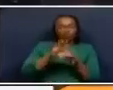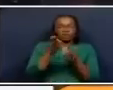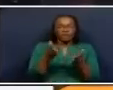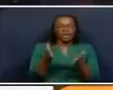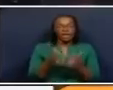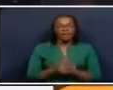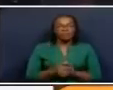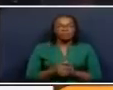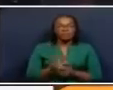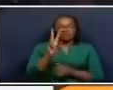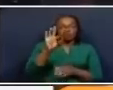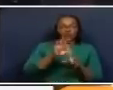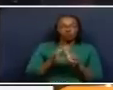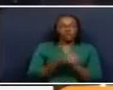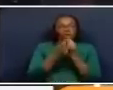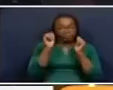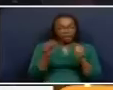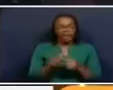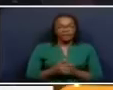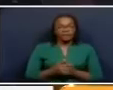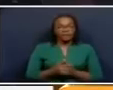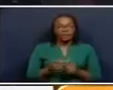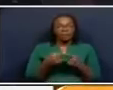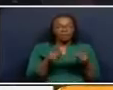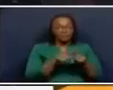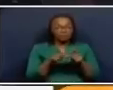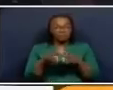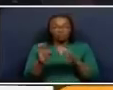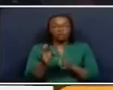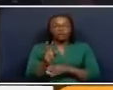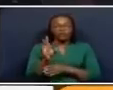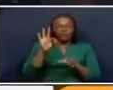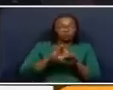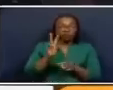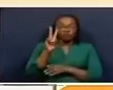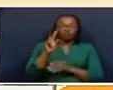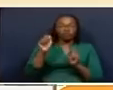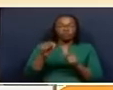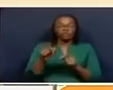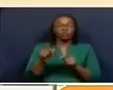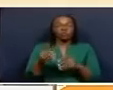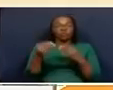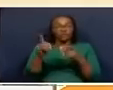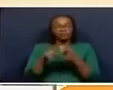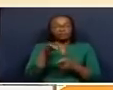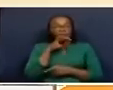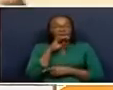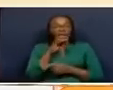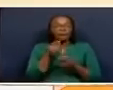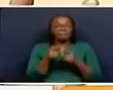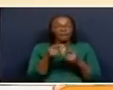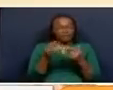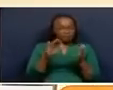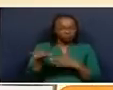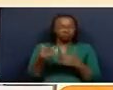And those two votes may just help him out in the same way that another two votes may help Honorable Odinga. Yes. So going forward, and this is why I can't agree